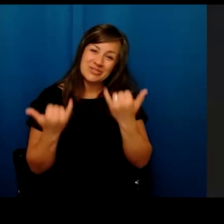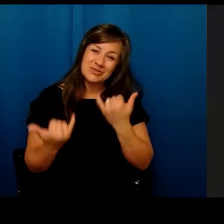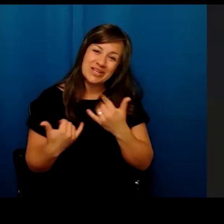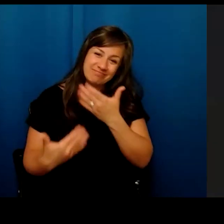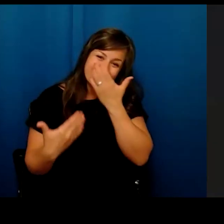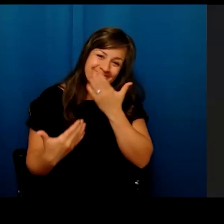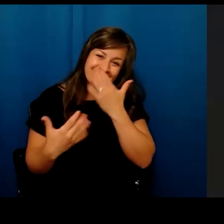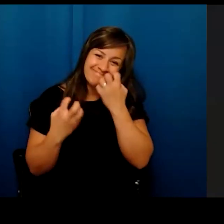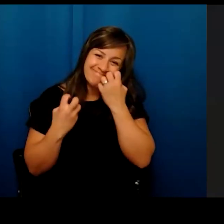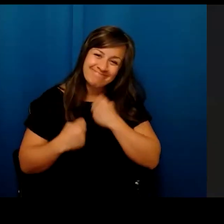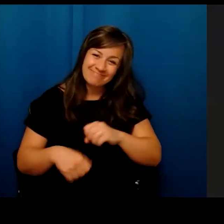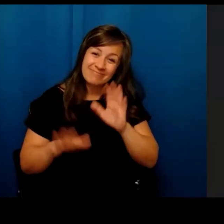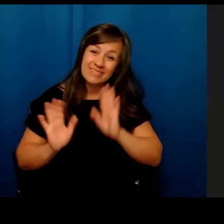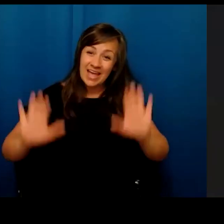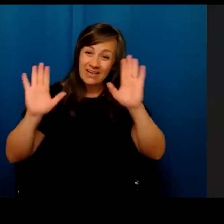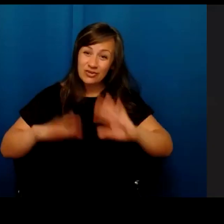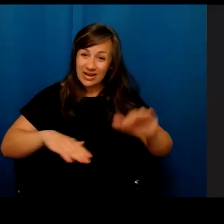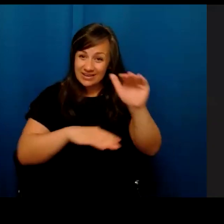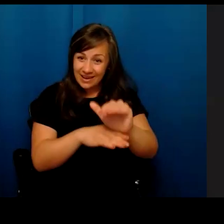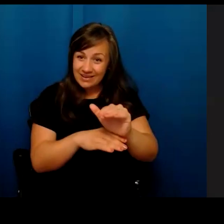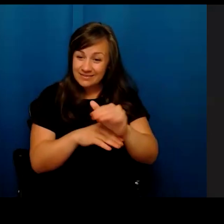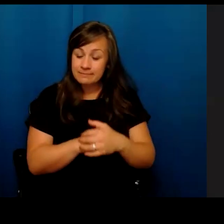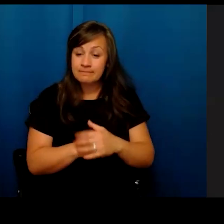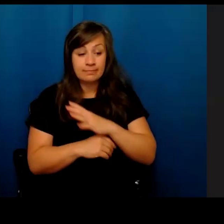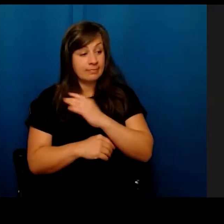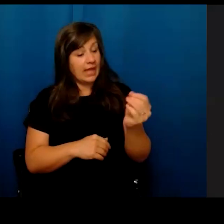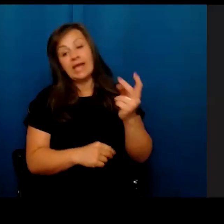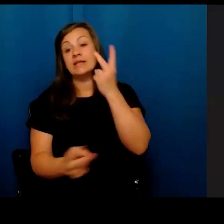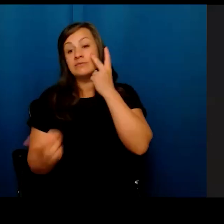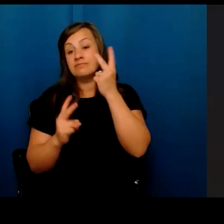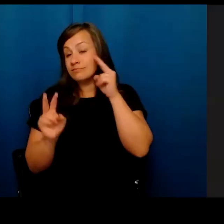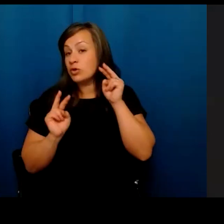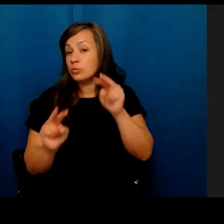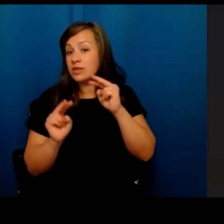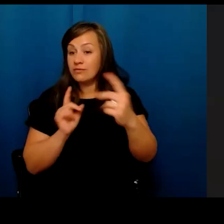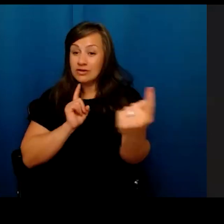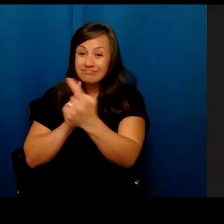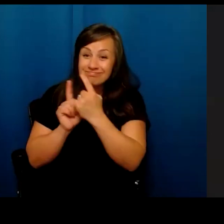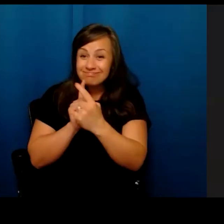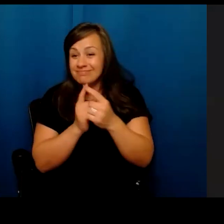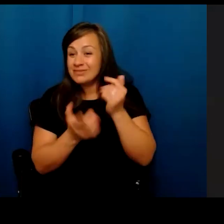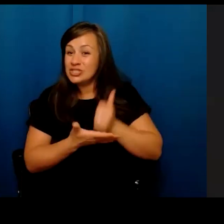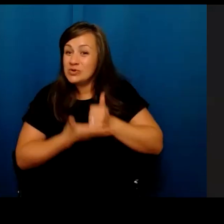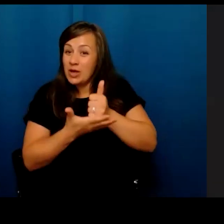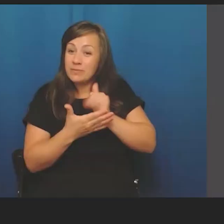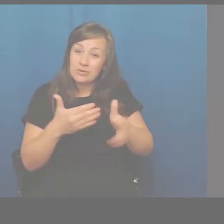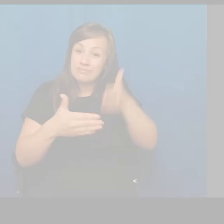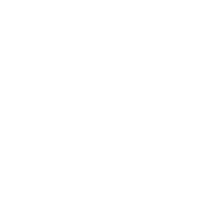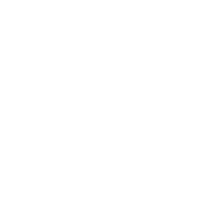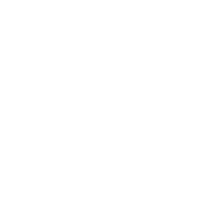So have a good night, and we look forward to talking with you and helping you on to graduate.